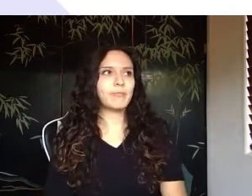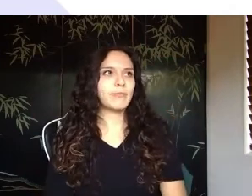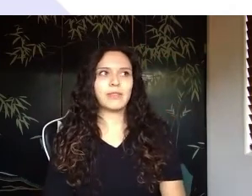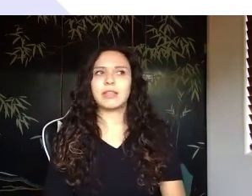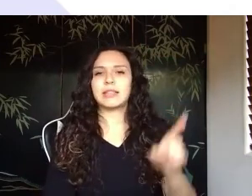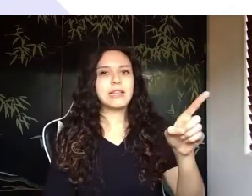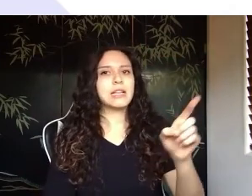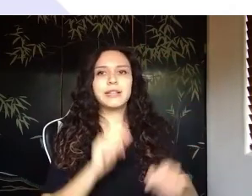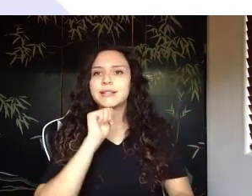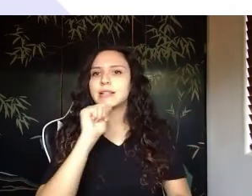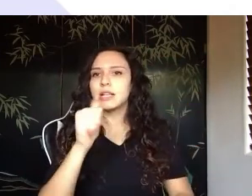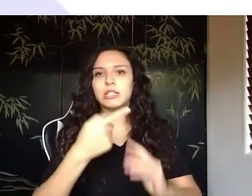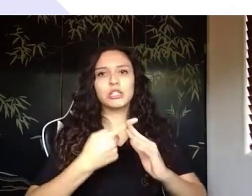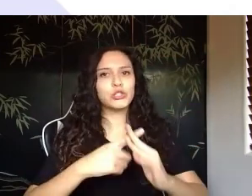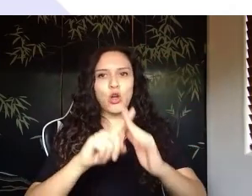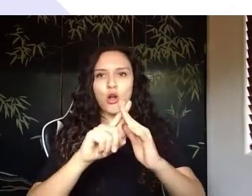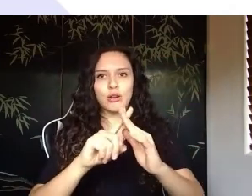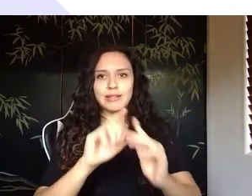Does not start